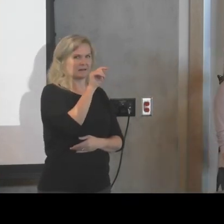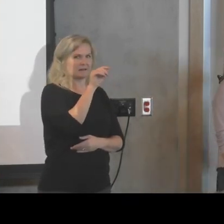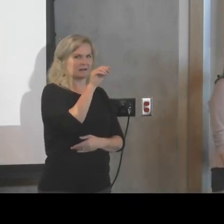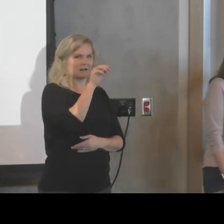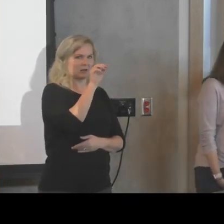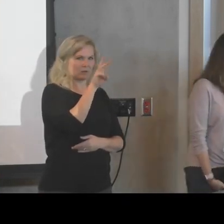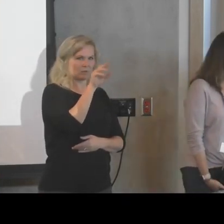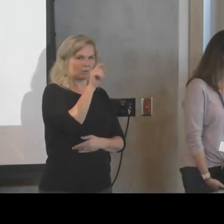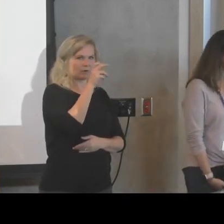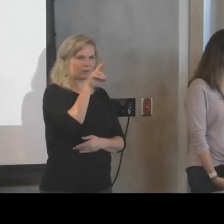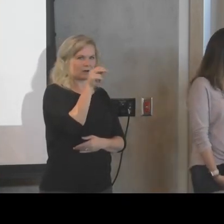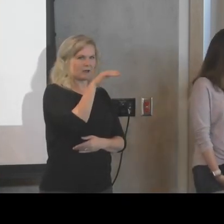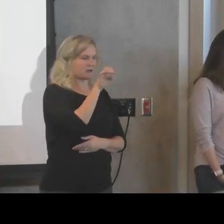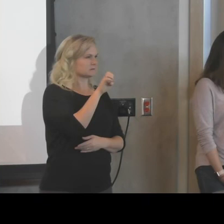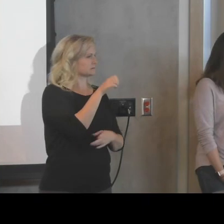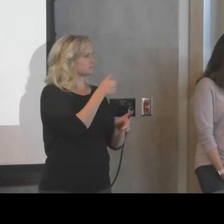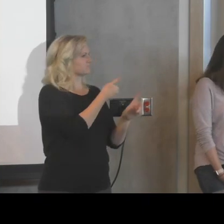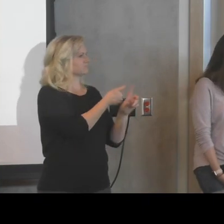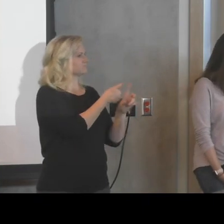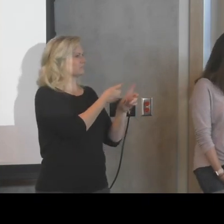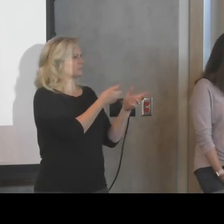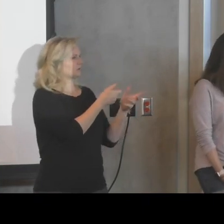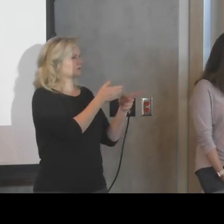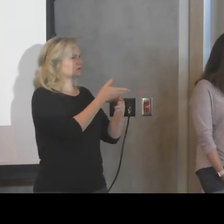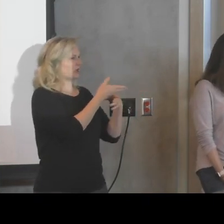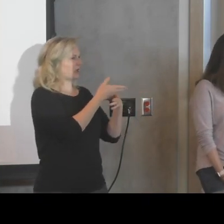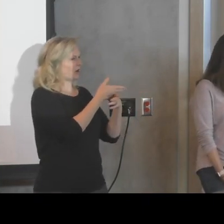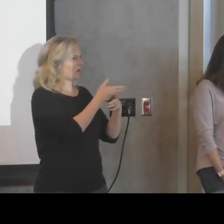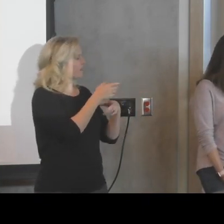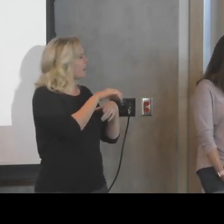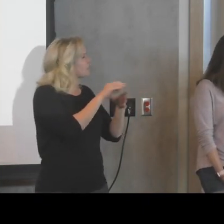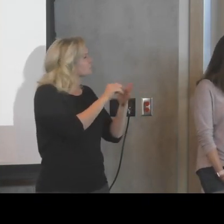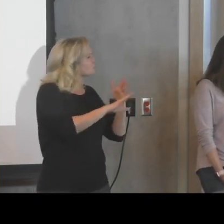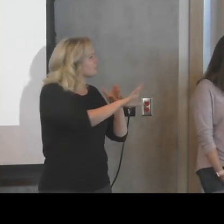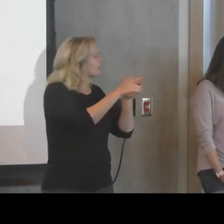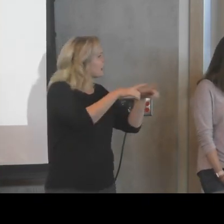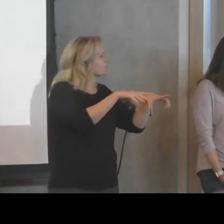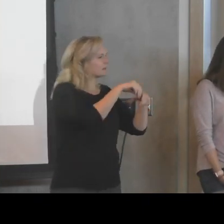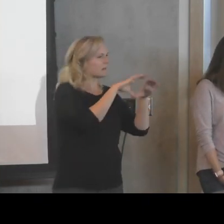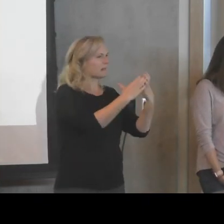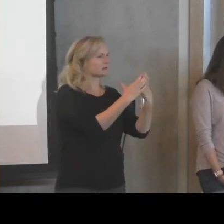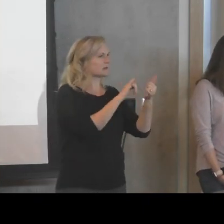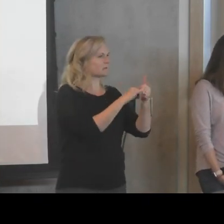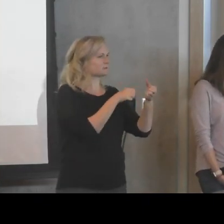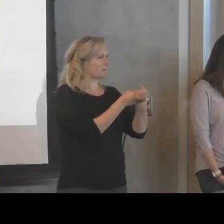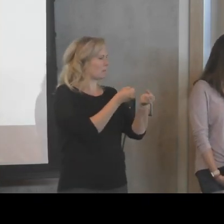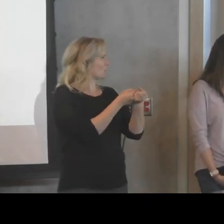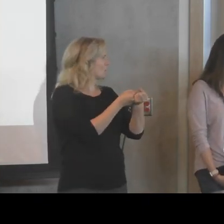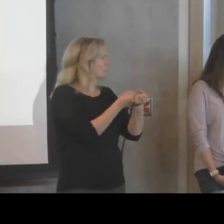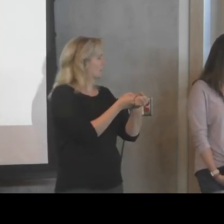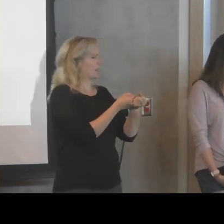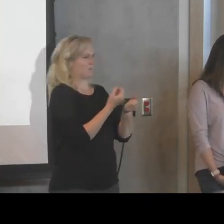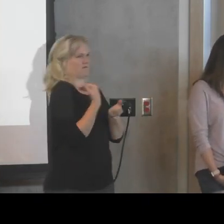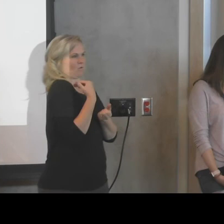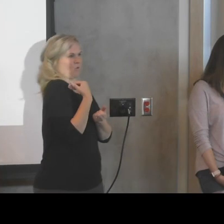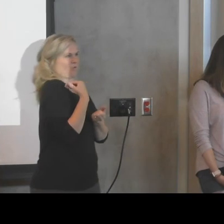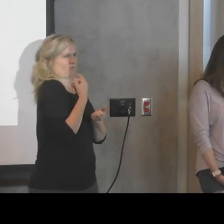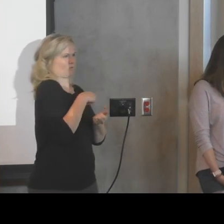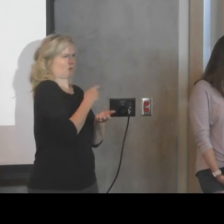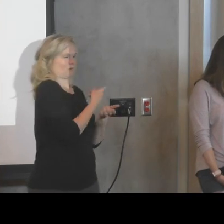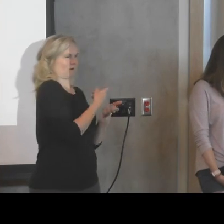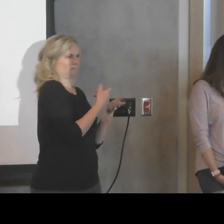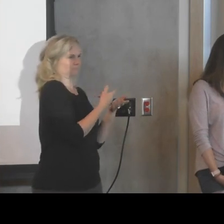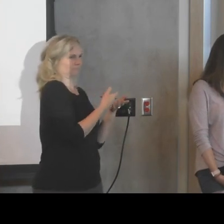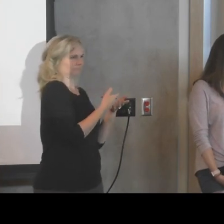of share with us supporting students' language in the classroom. And it was neat as Pam and I started chatting just 5 minutes ago, it was